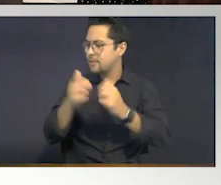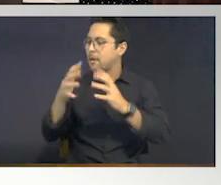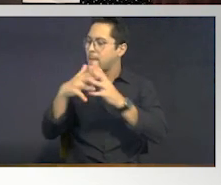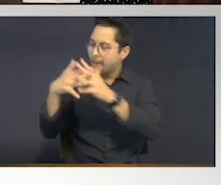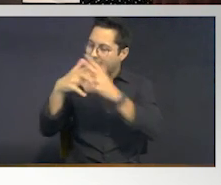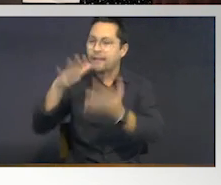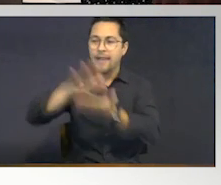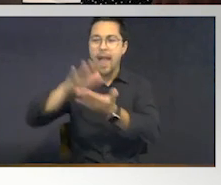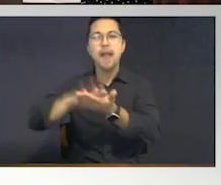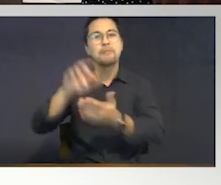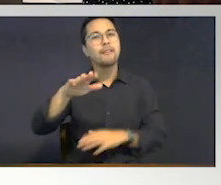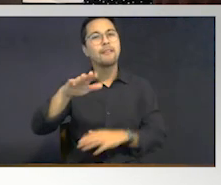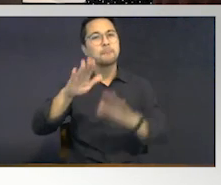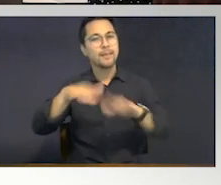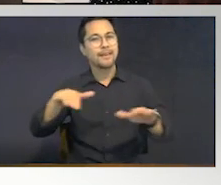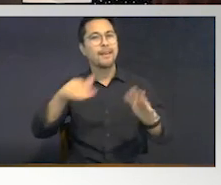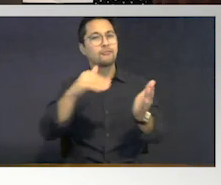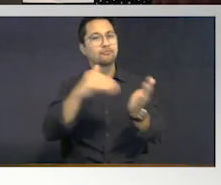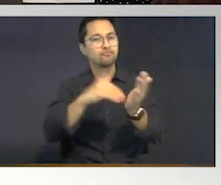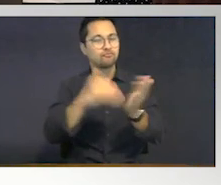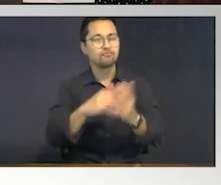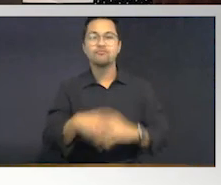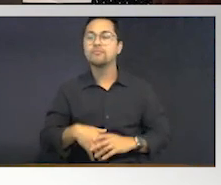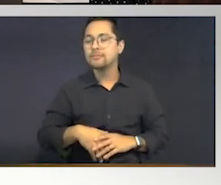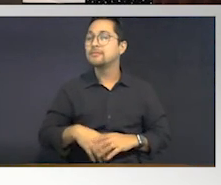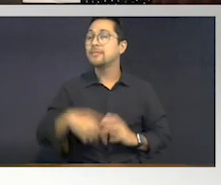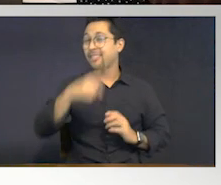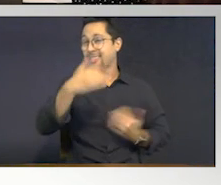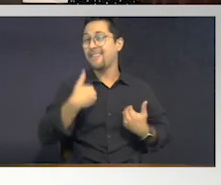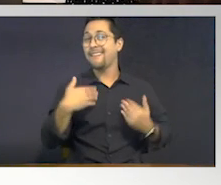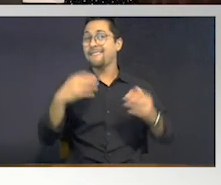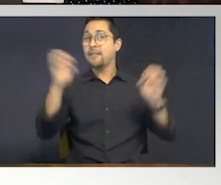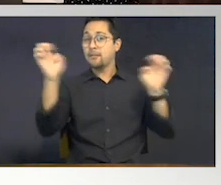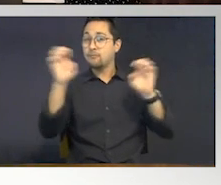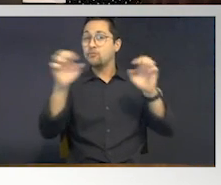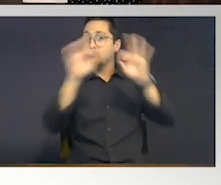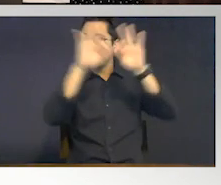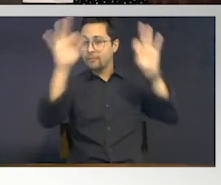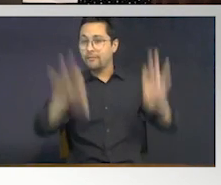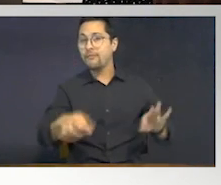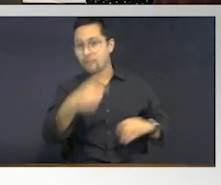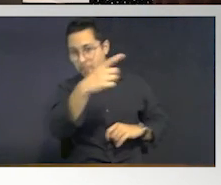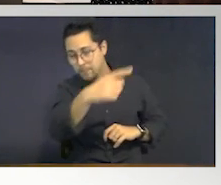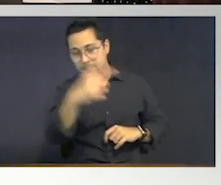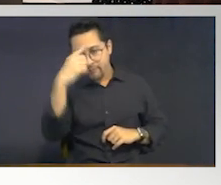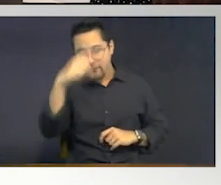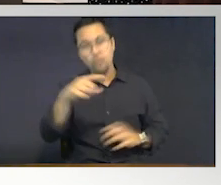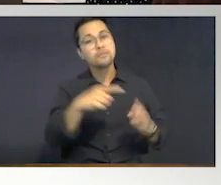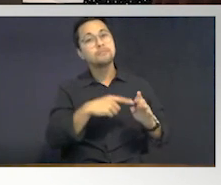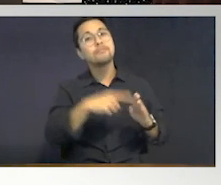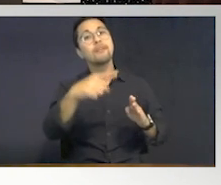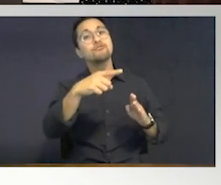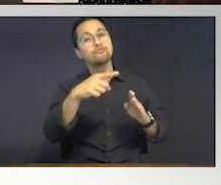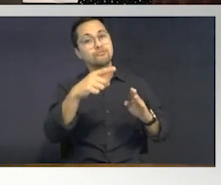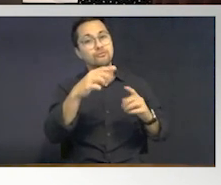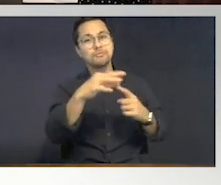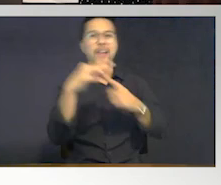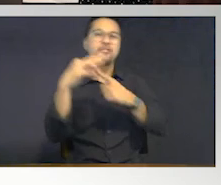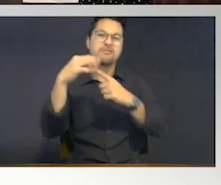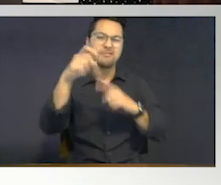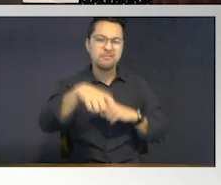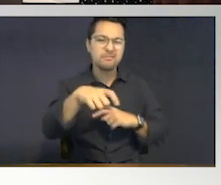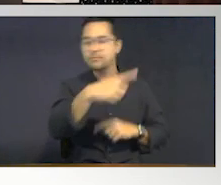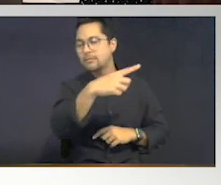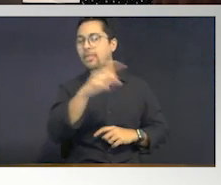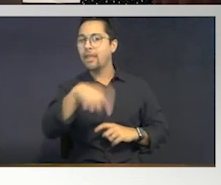Academy of Pediatrics actually has an emergency form for special needs. It's